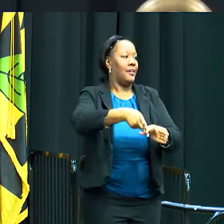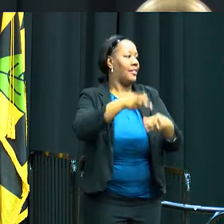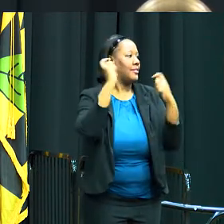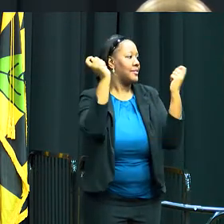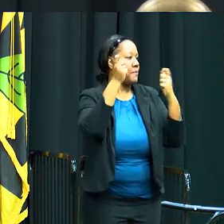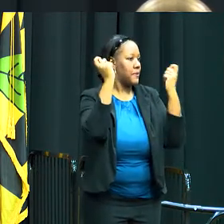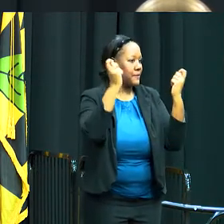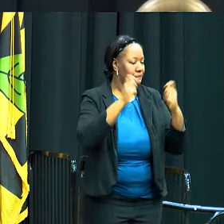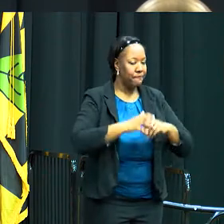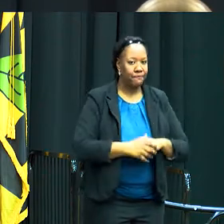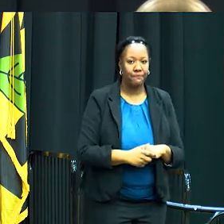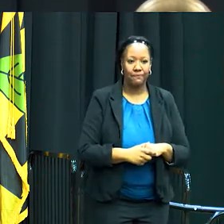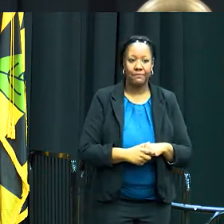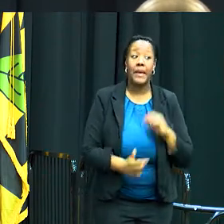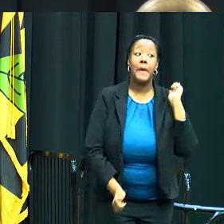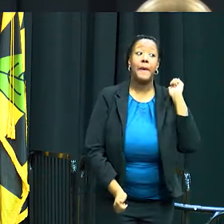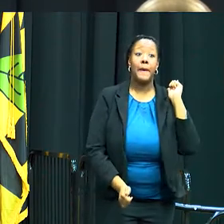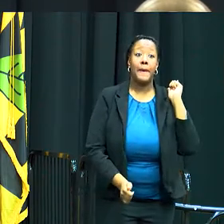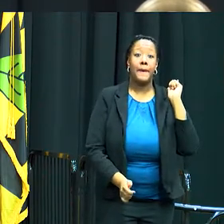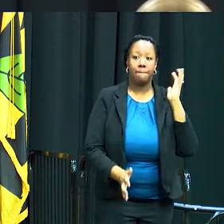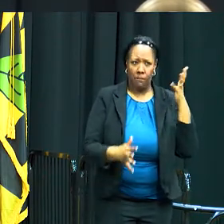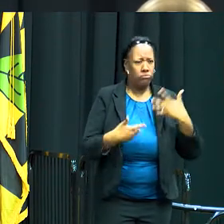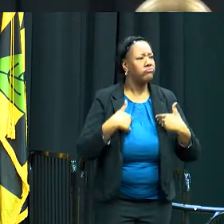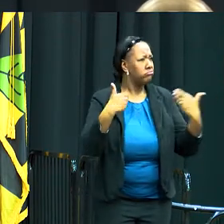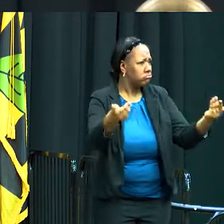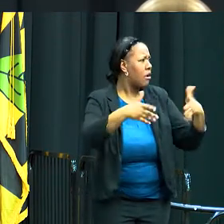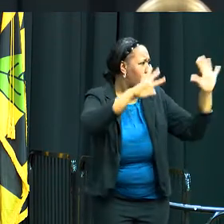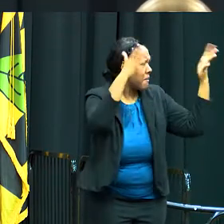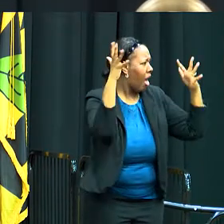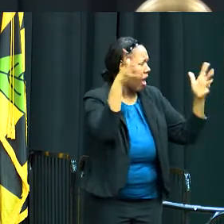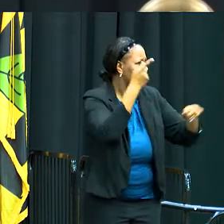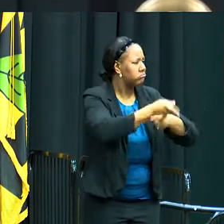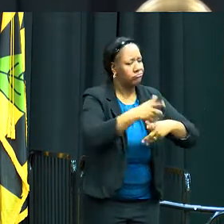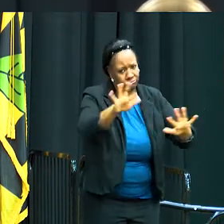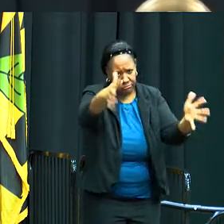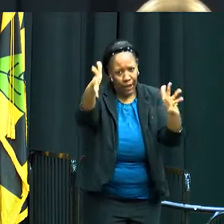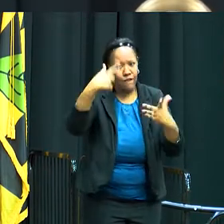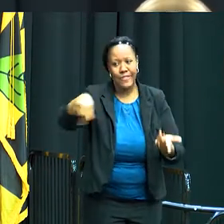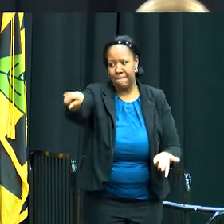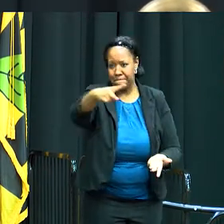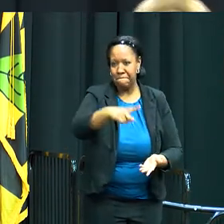ceremony. Most of our graduates, yeah, let's applaud them.